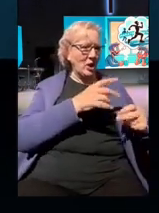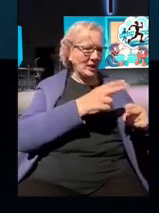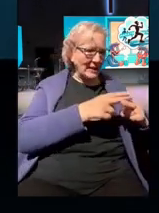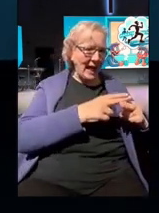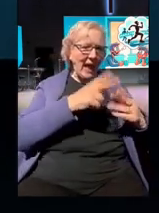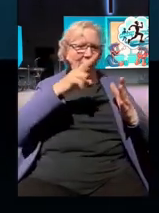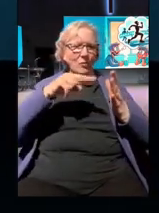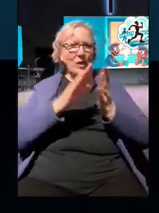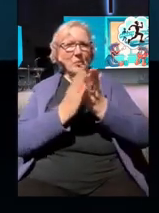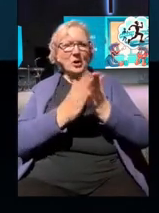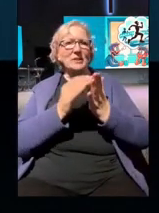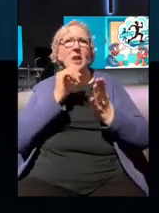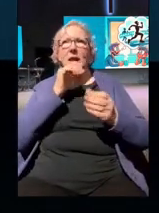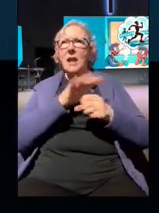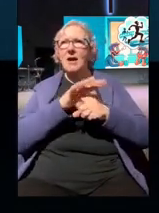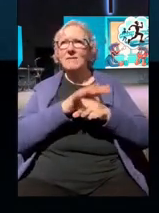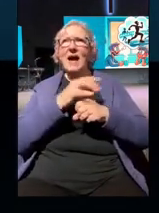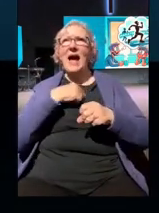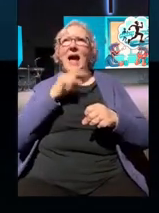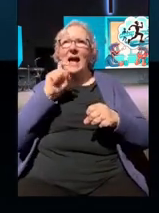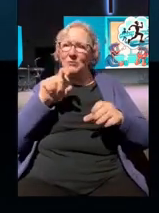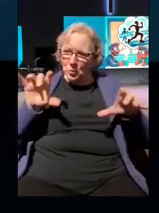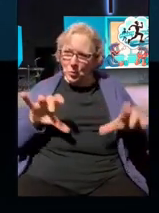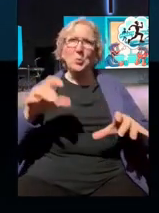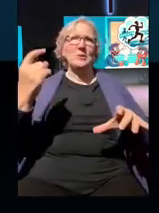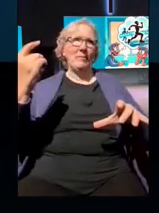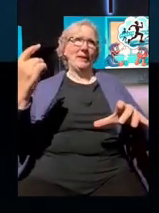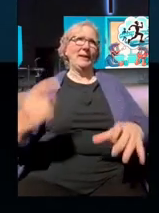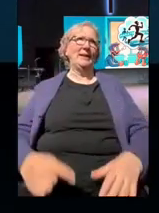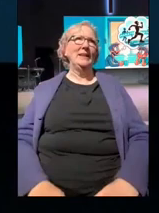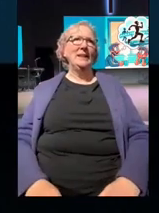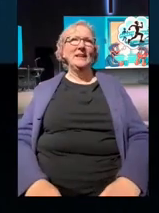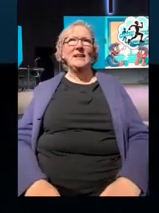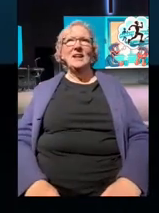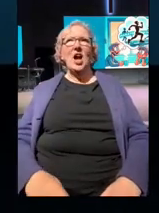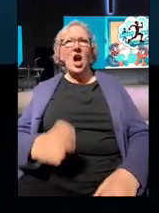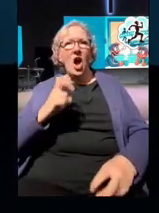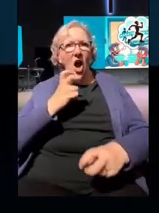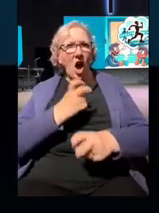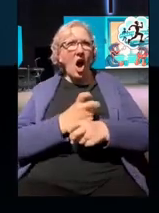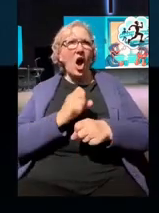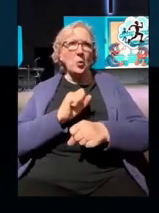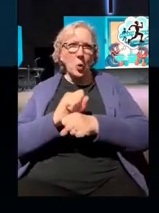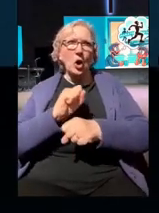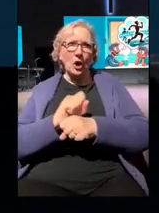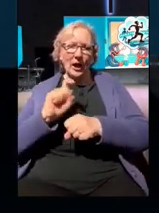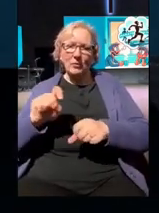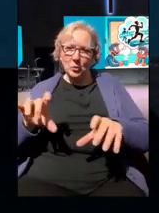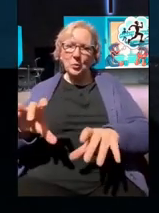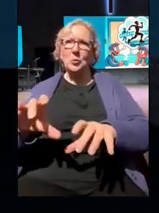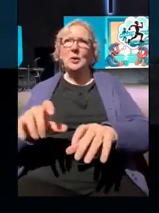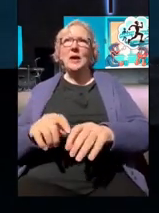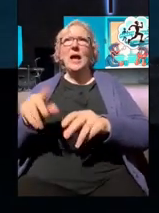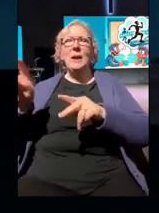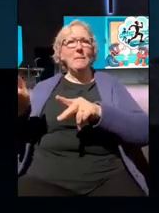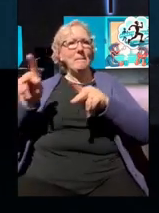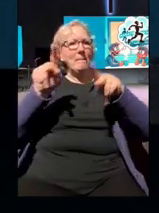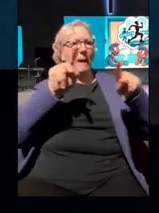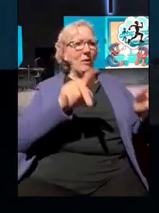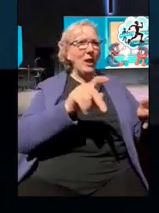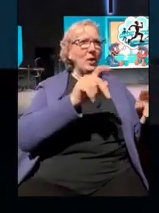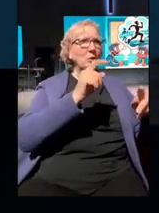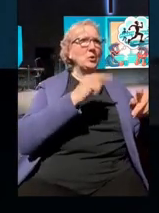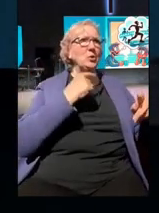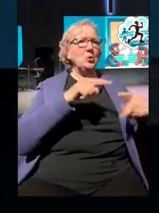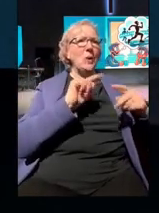going to do it right. I had to do some hard work. And there's a real parallel for that here in our own faith journey,